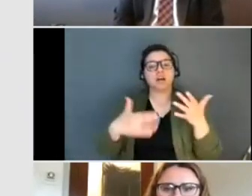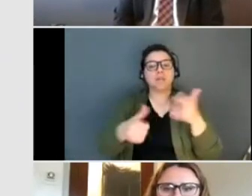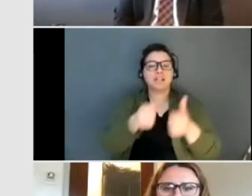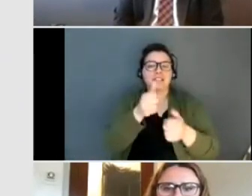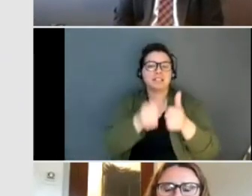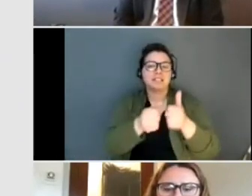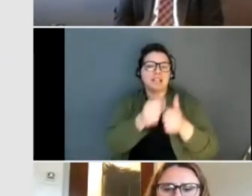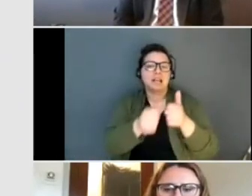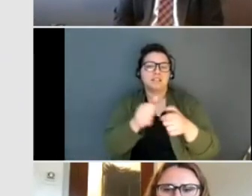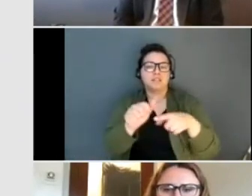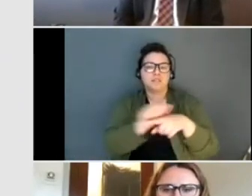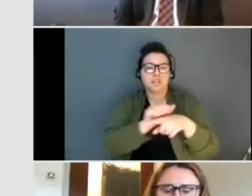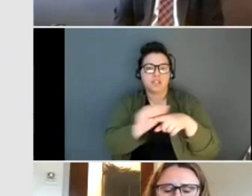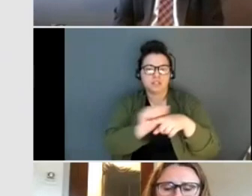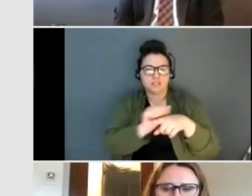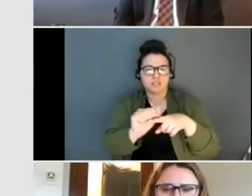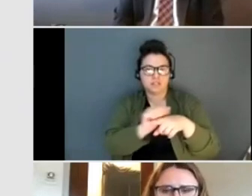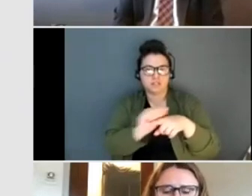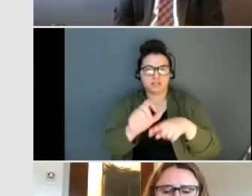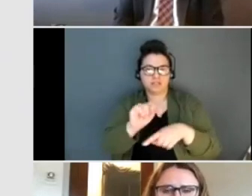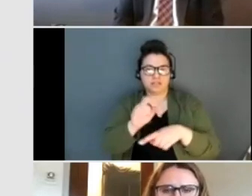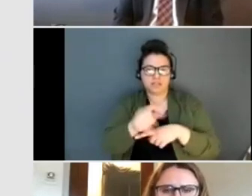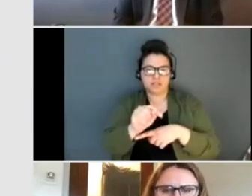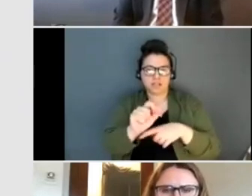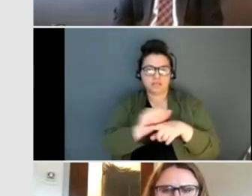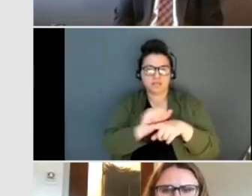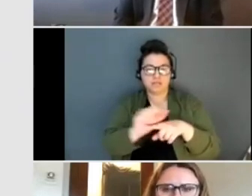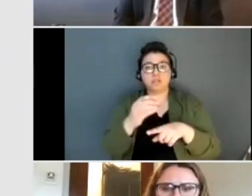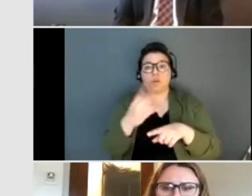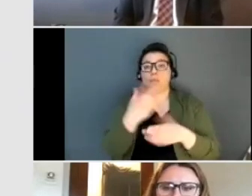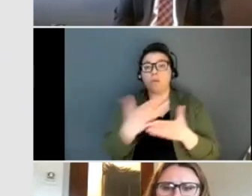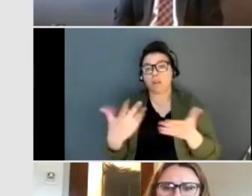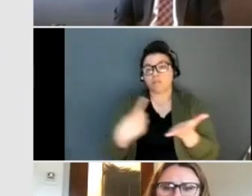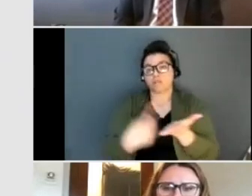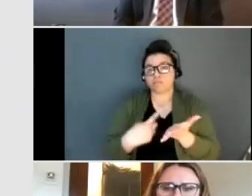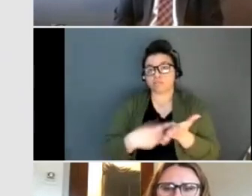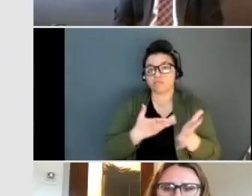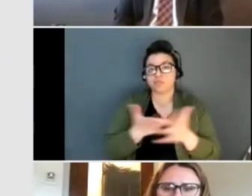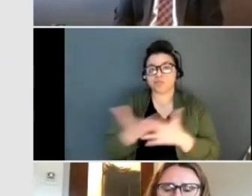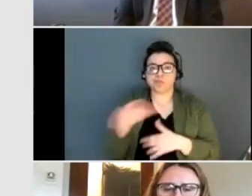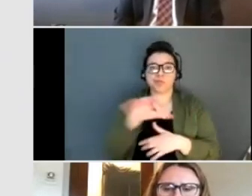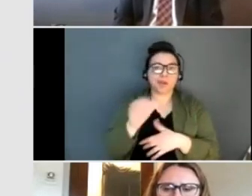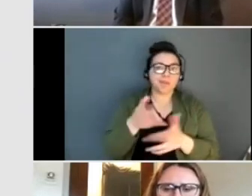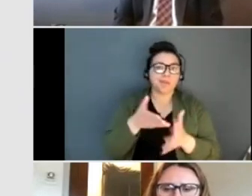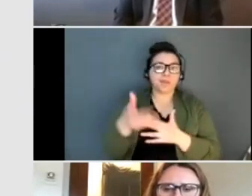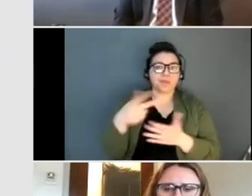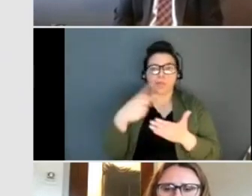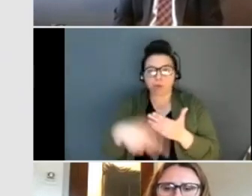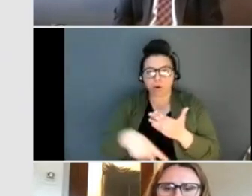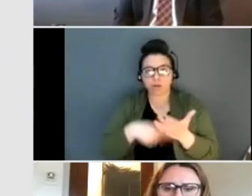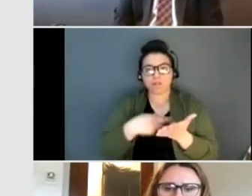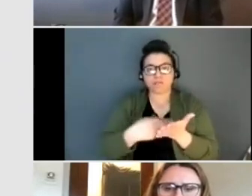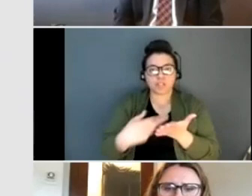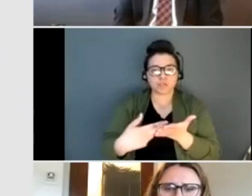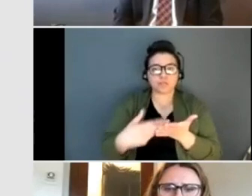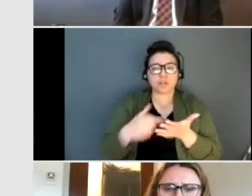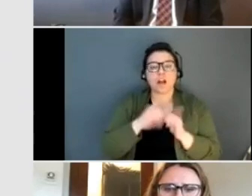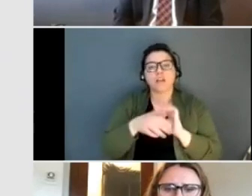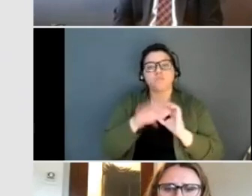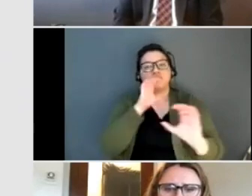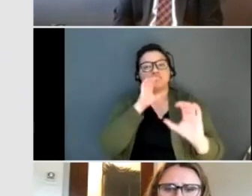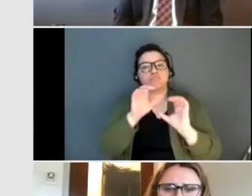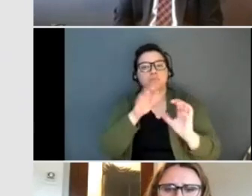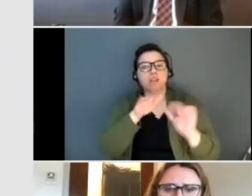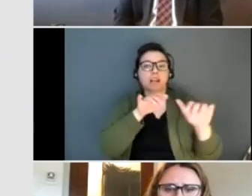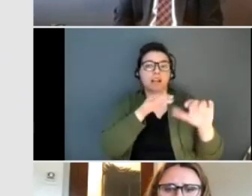practice, okay? So one thing we talk about in our program and in our company and all the resources is how to be a good communicator, whether it's